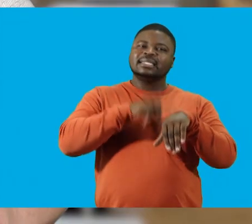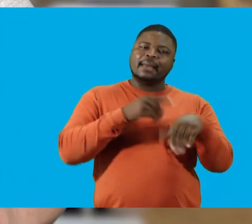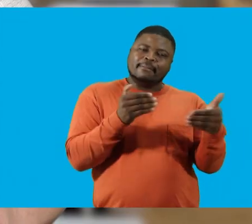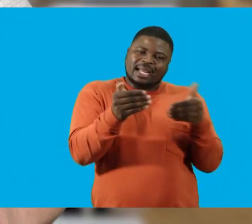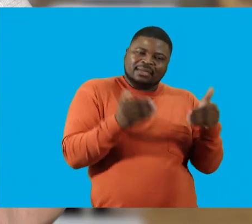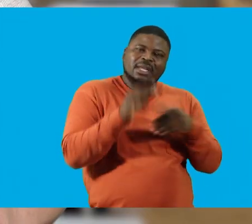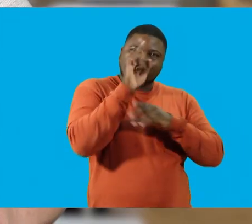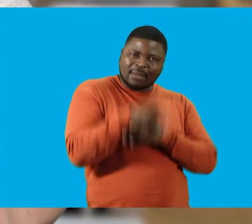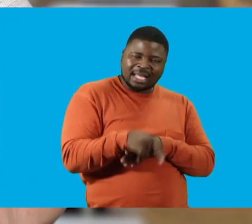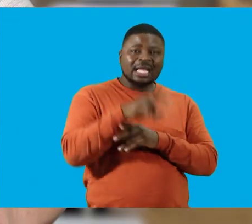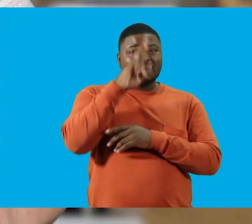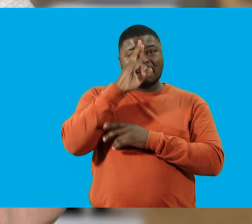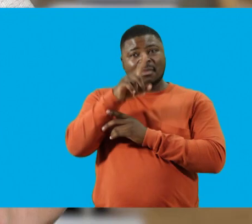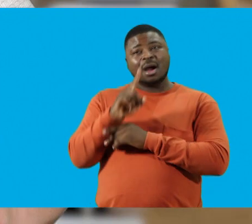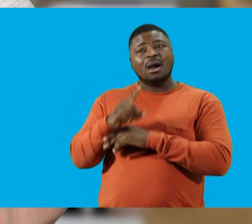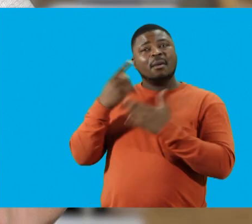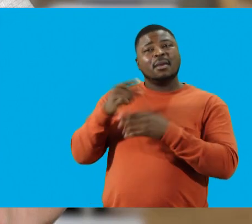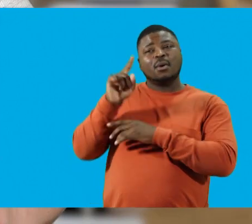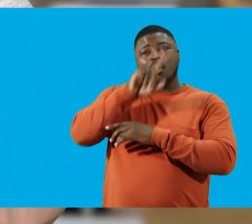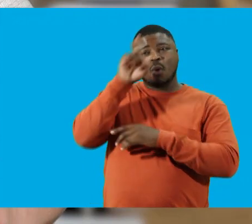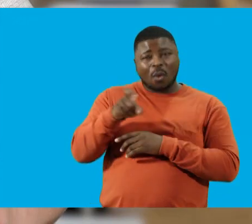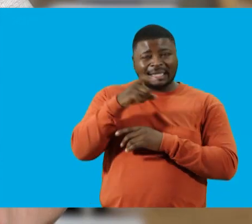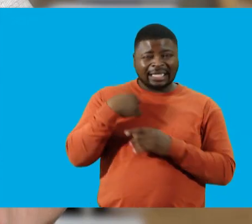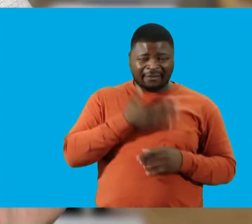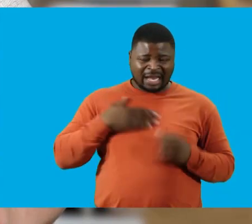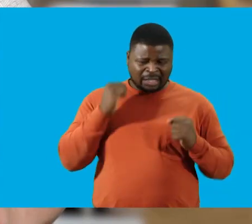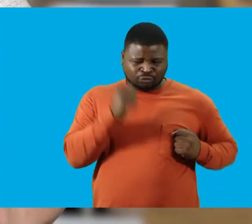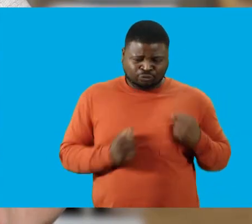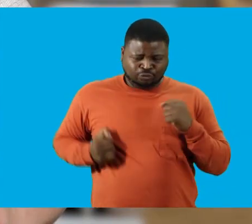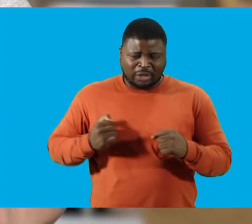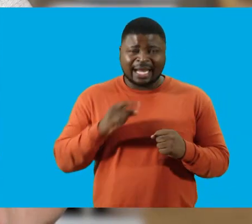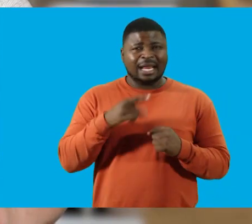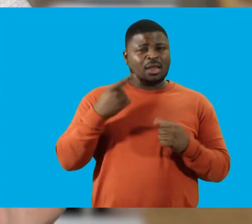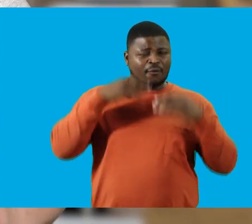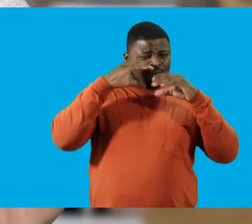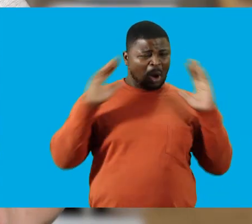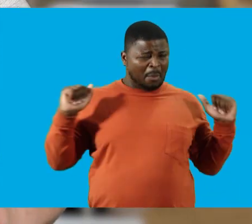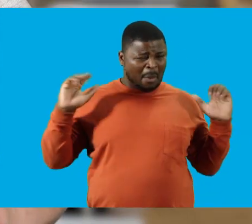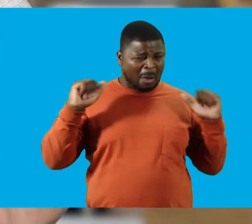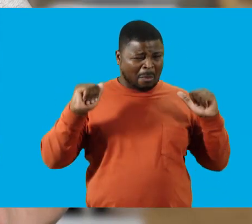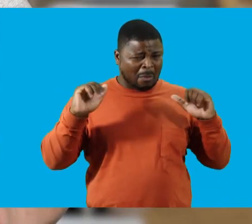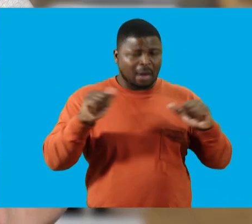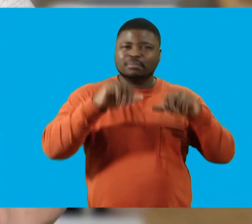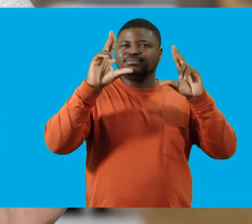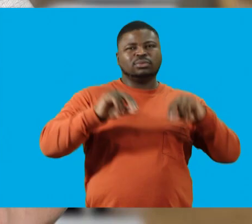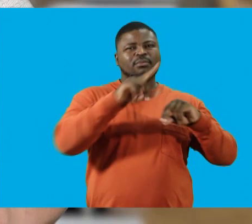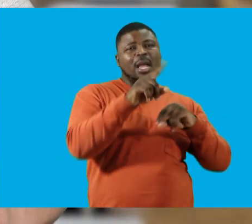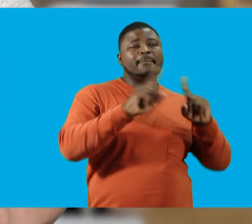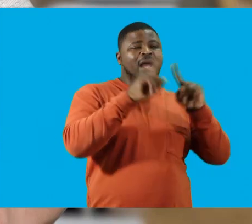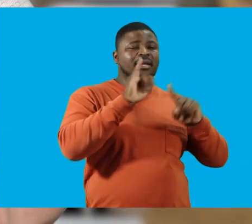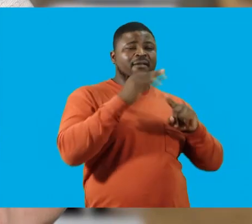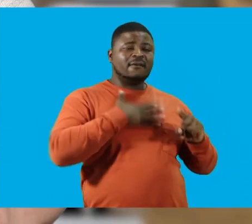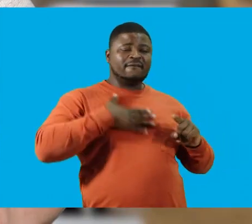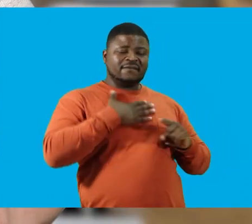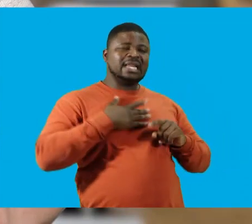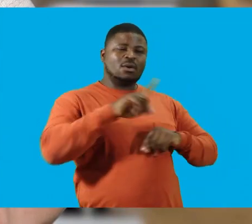management is very important. Don't spend too much time on a question that you are struggling with. Rather move